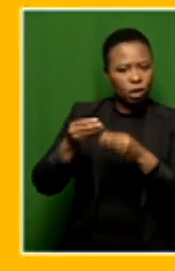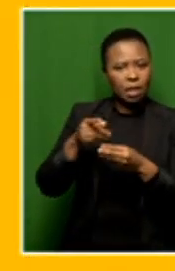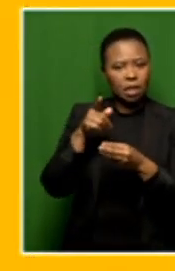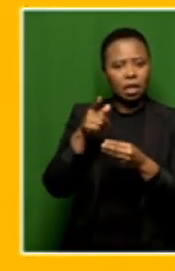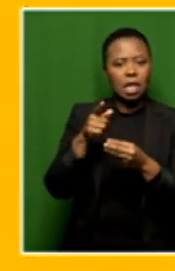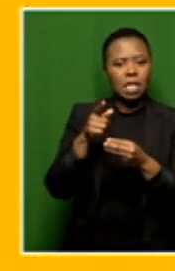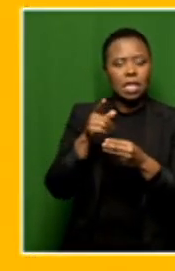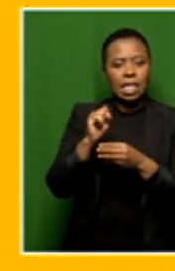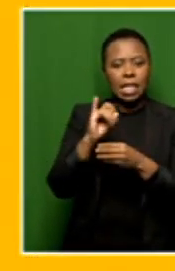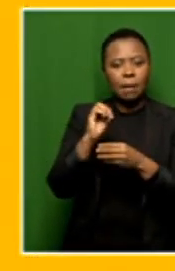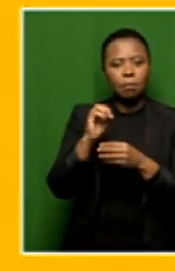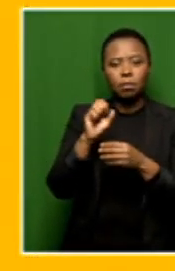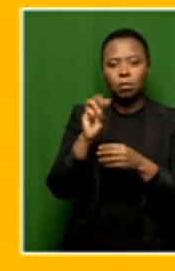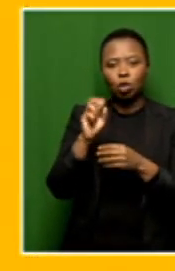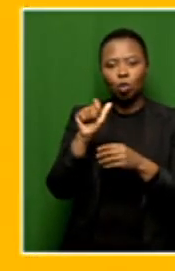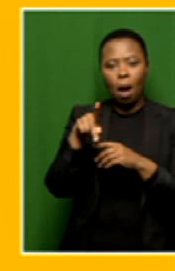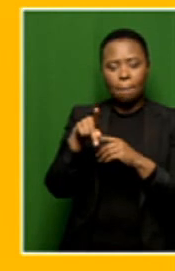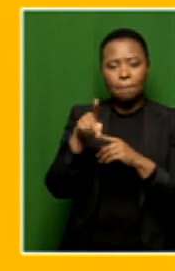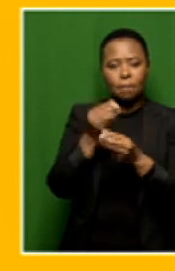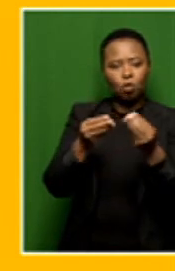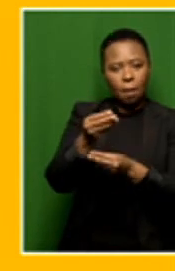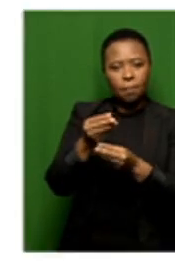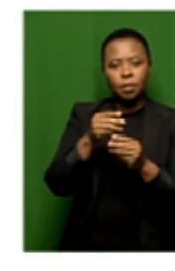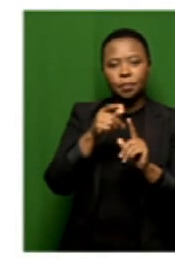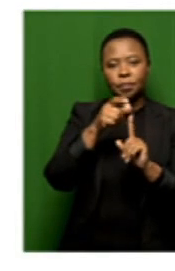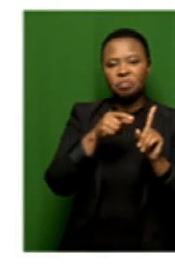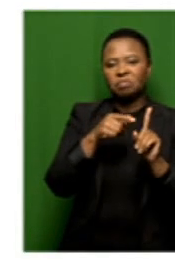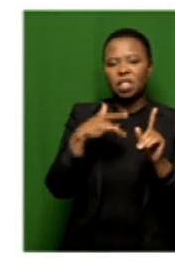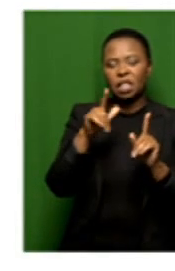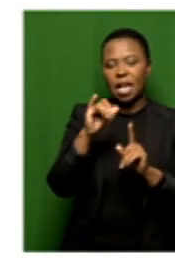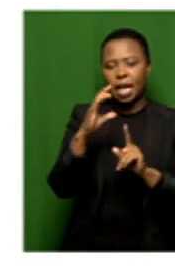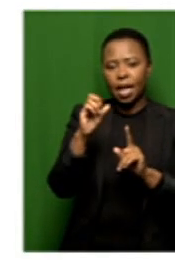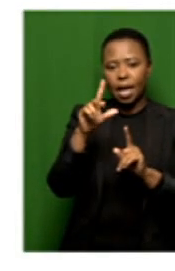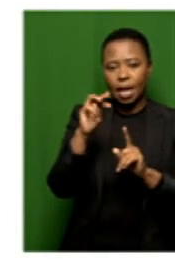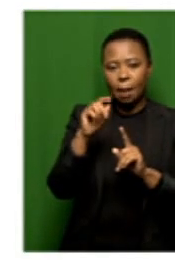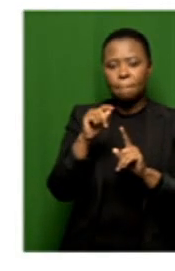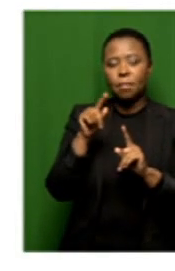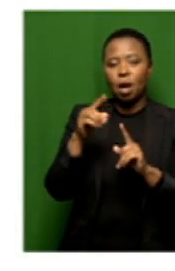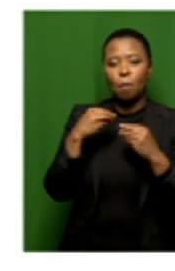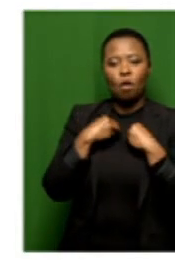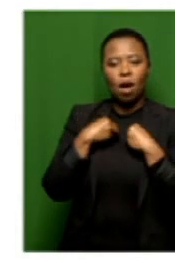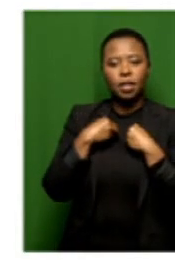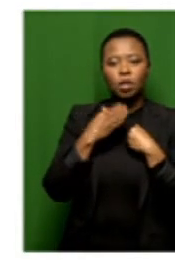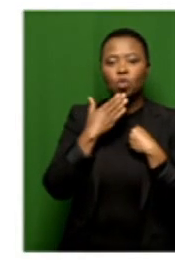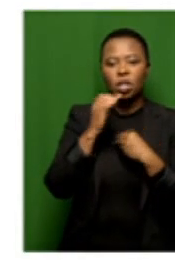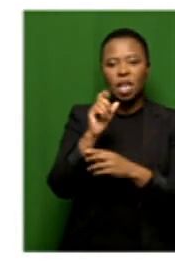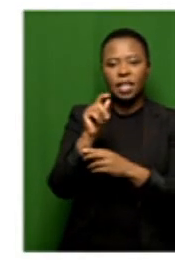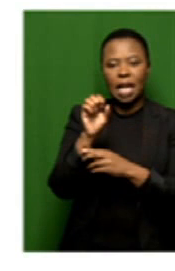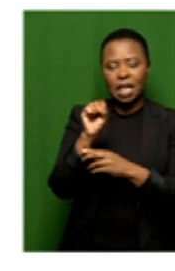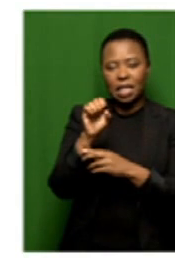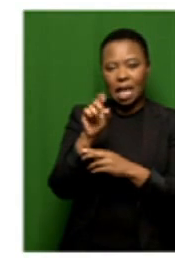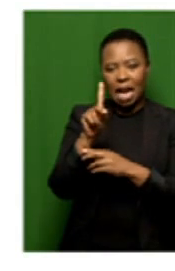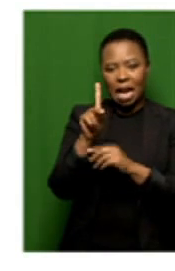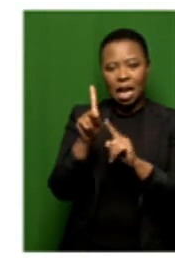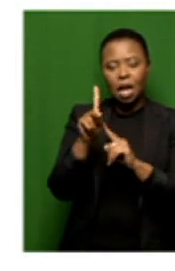Inertia Keeping SIMswap Fraud Alive, Naicker, product owner of Entersekt, explores how we could lower